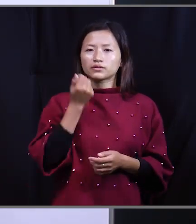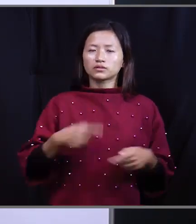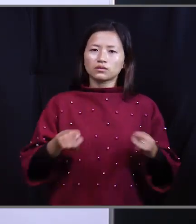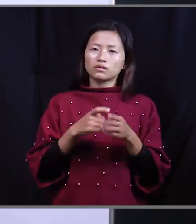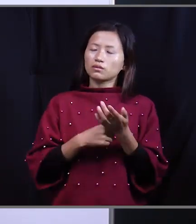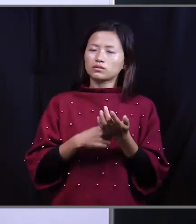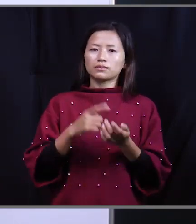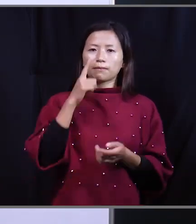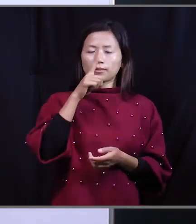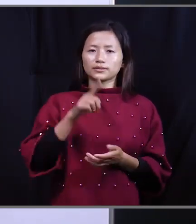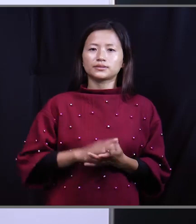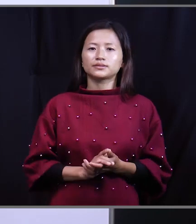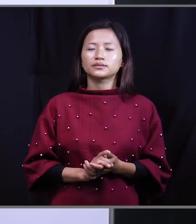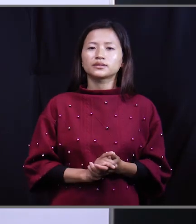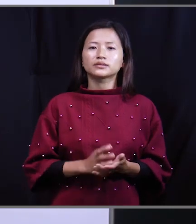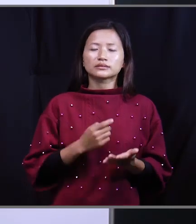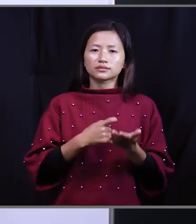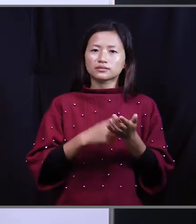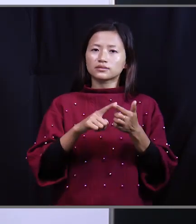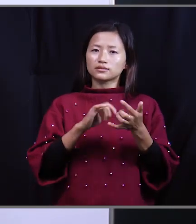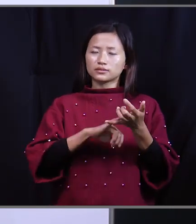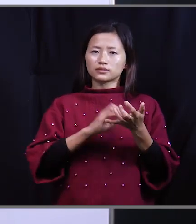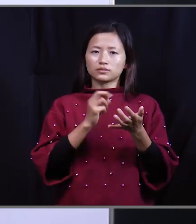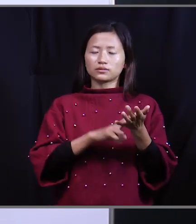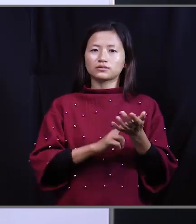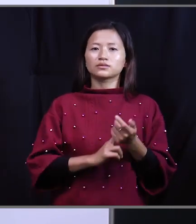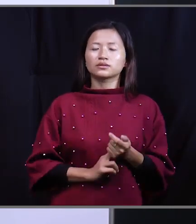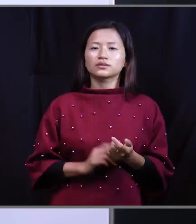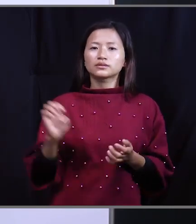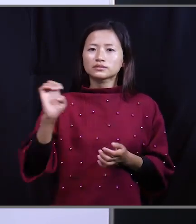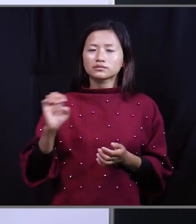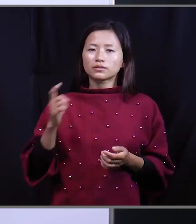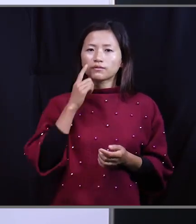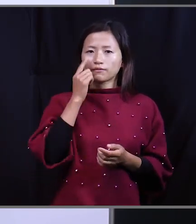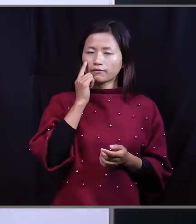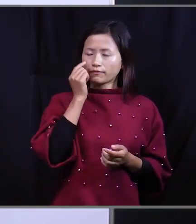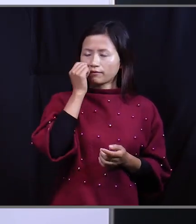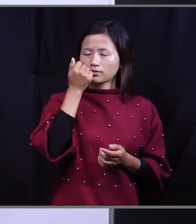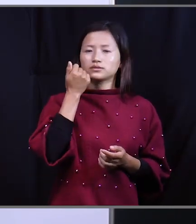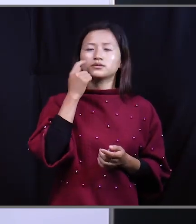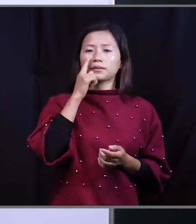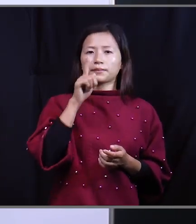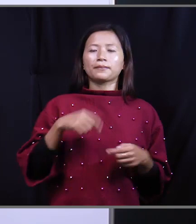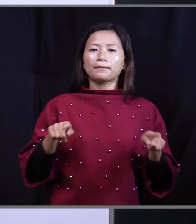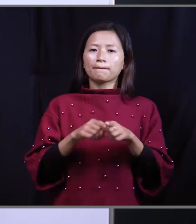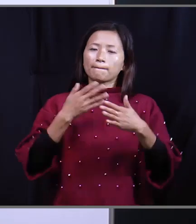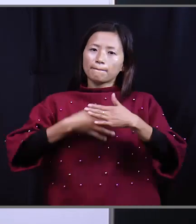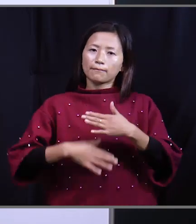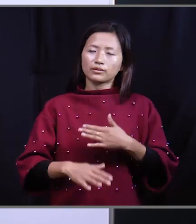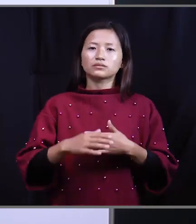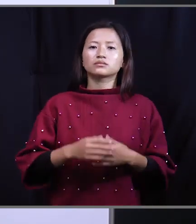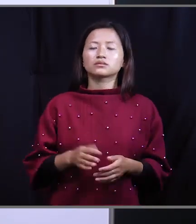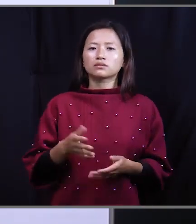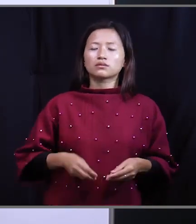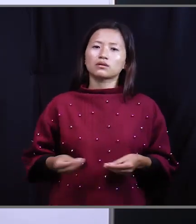mother. Remember that. That's the reason why even though a father and mother, even though they give birth also, they do not come